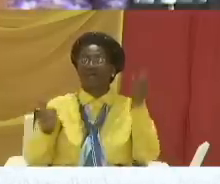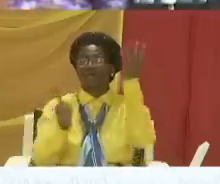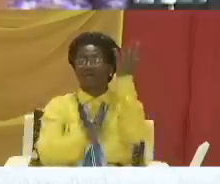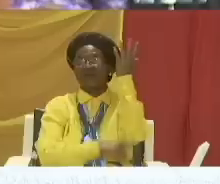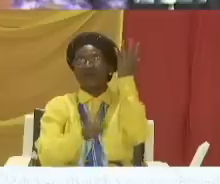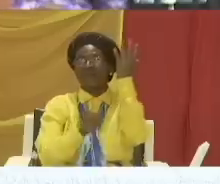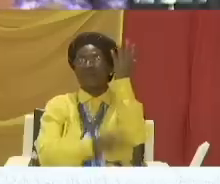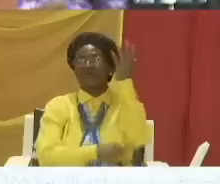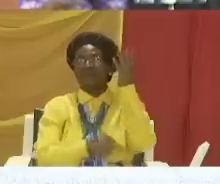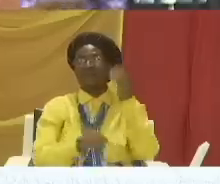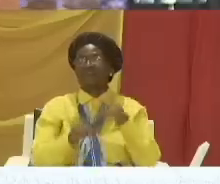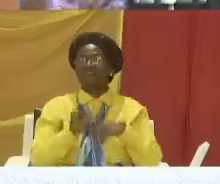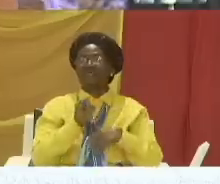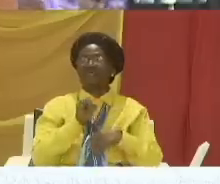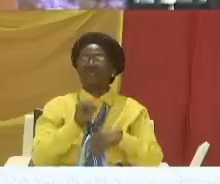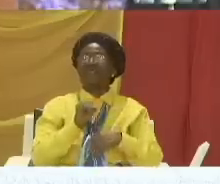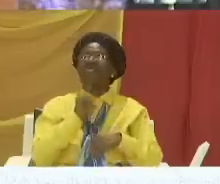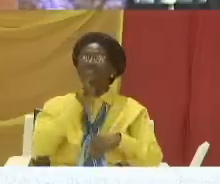is God.